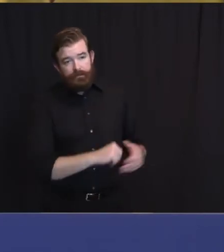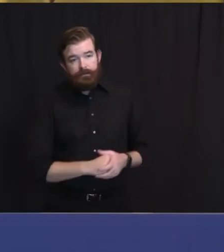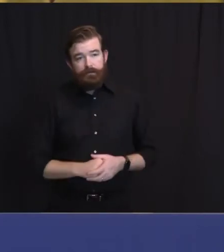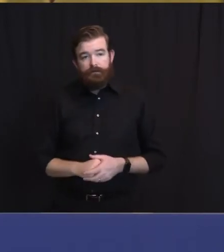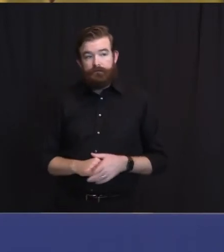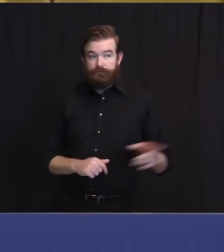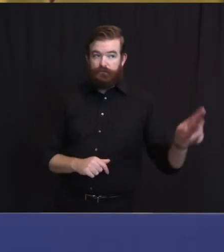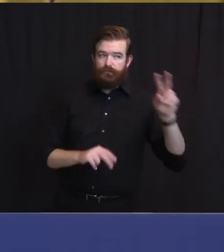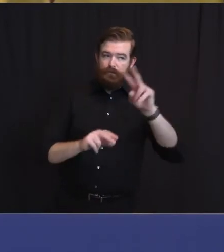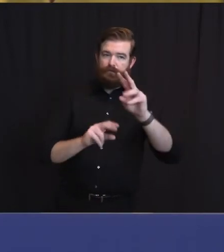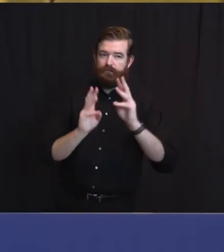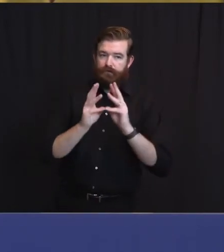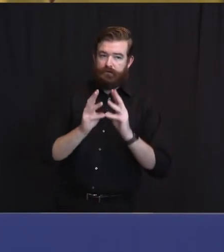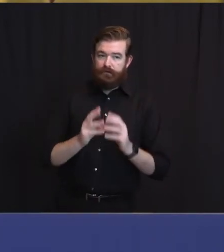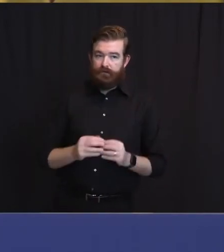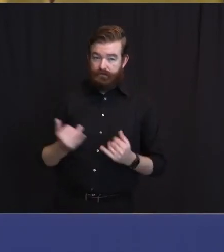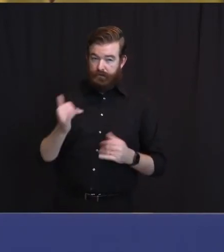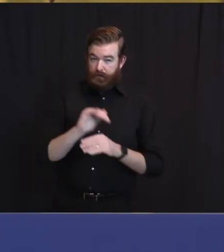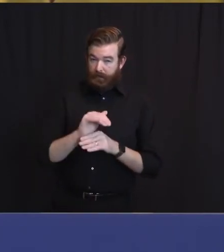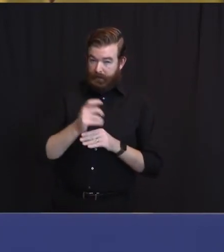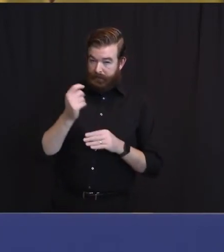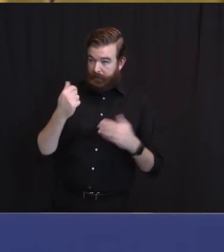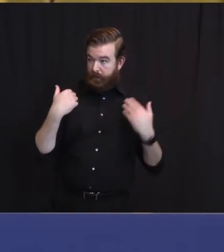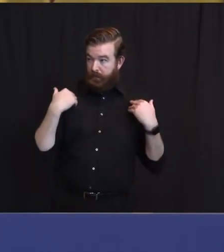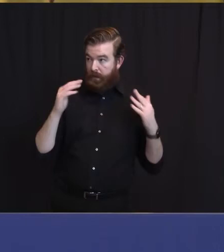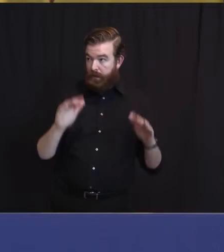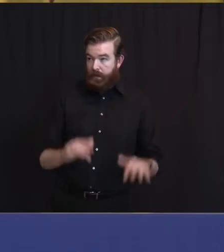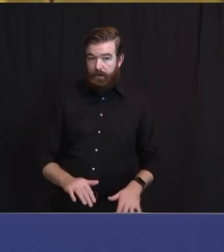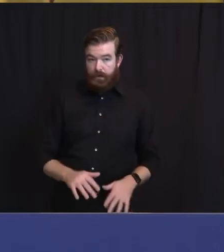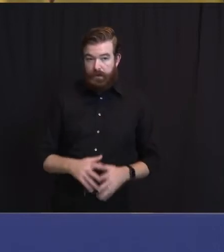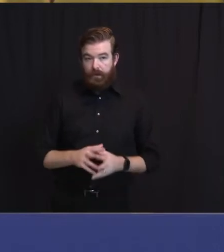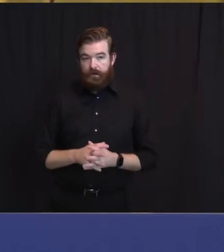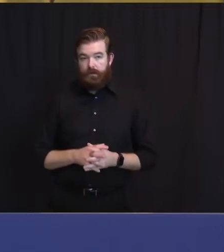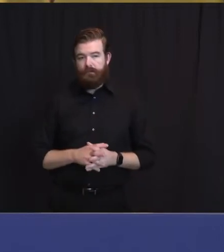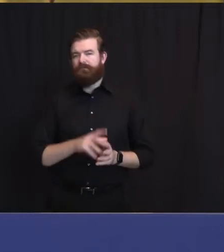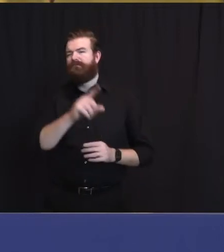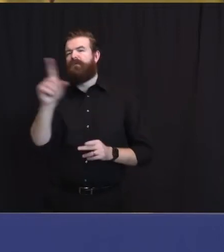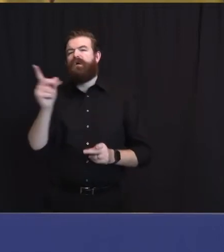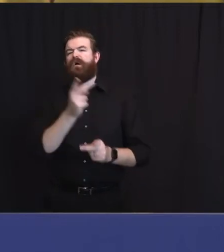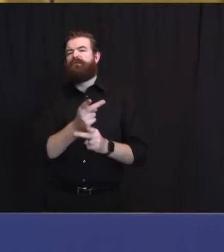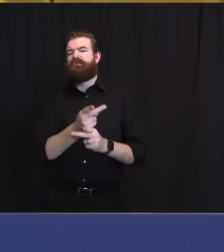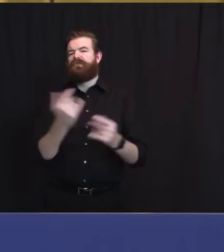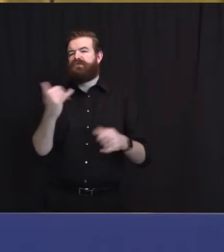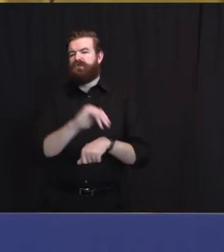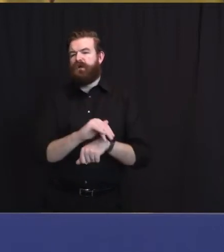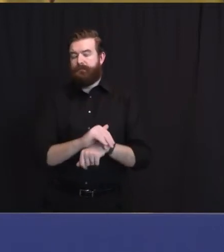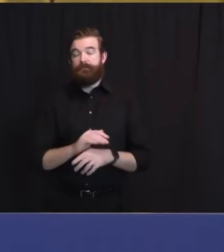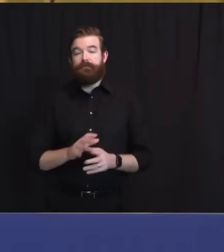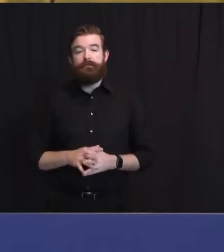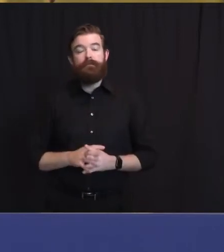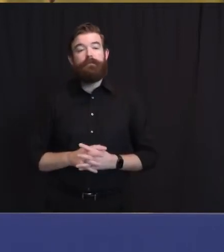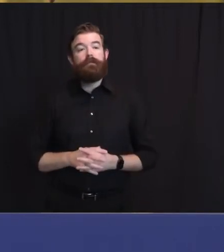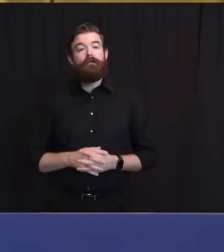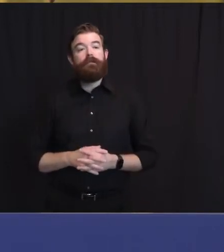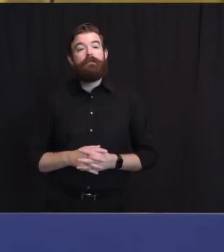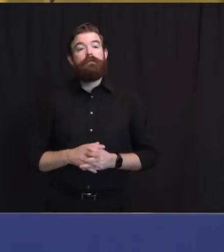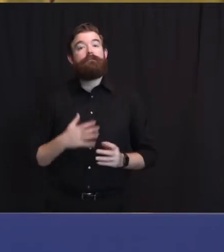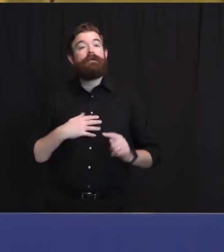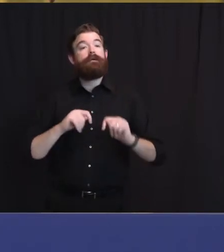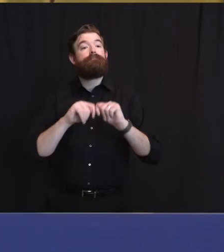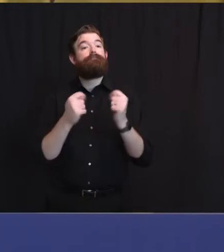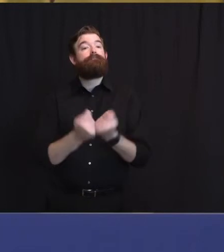might get a little bit tonight. Is that what you said, a little bit of snow? Okay, so everyone be careful out there. Jared, Paramel, Mahan, the whole team, everybody, again,